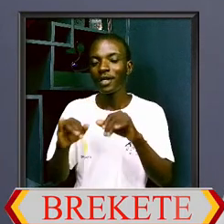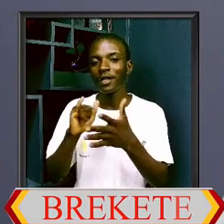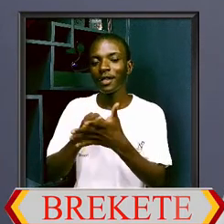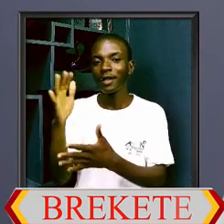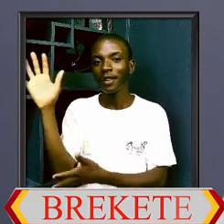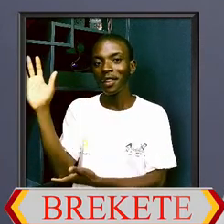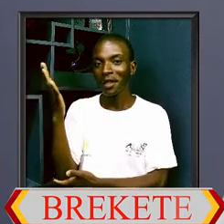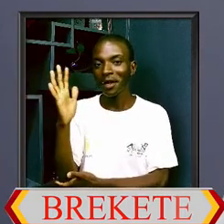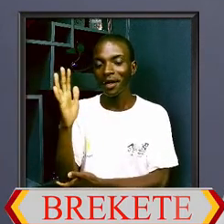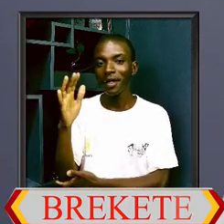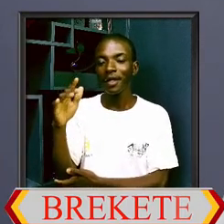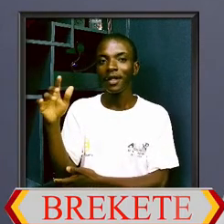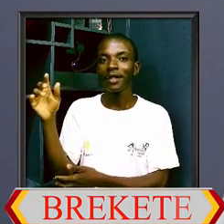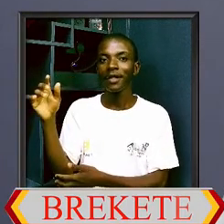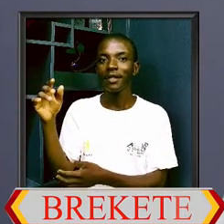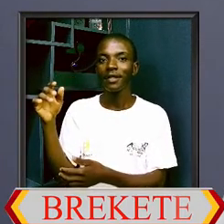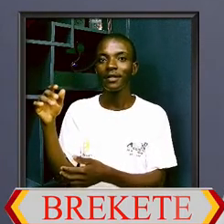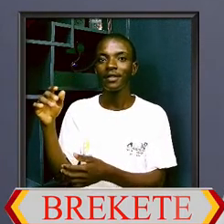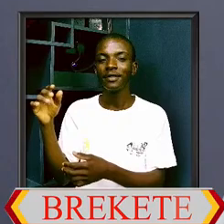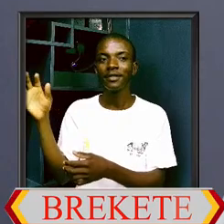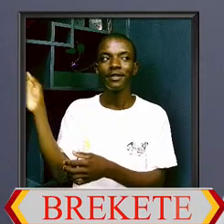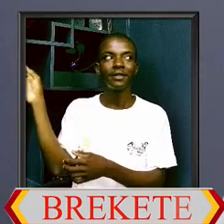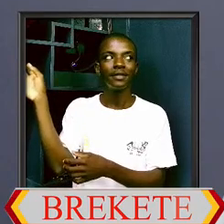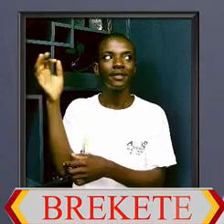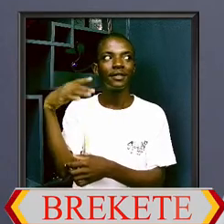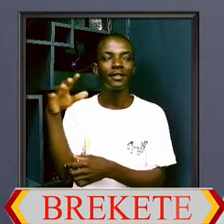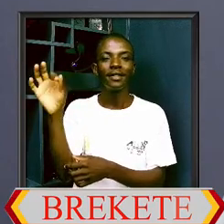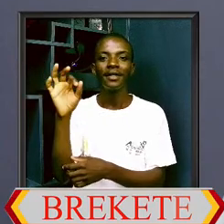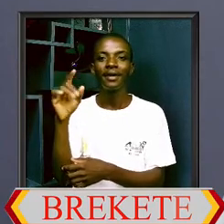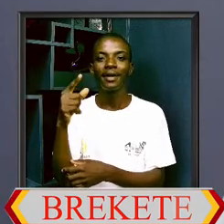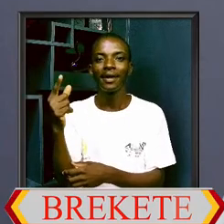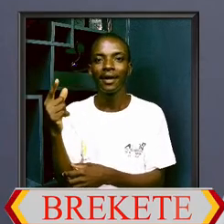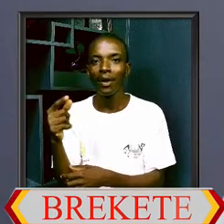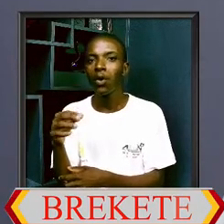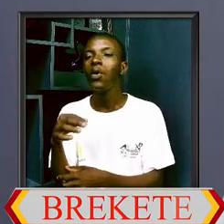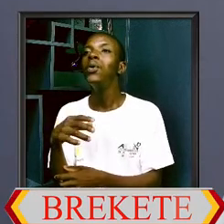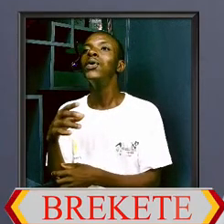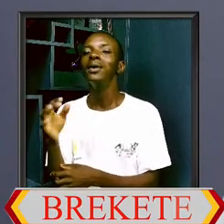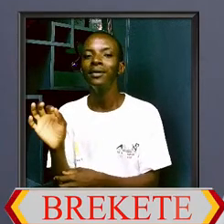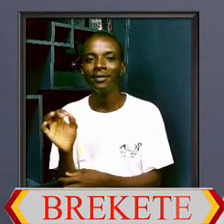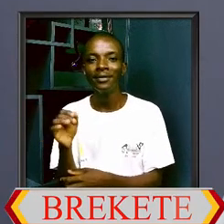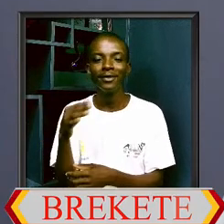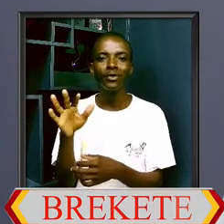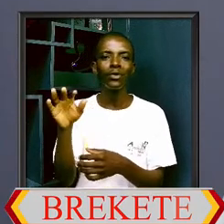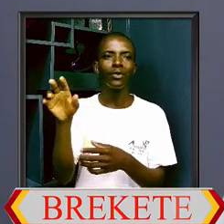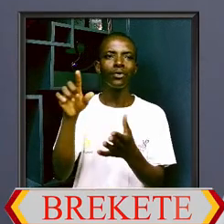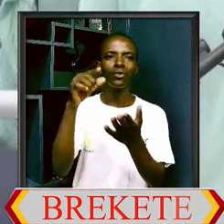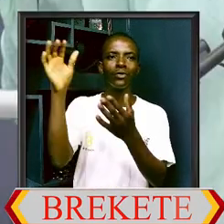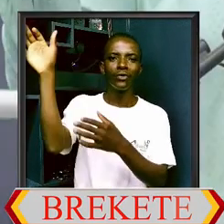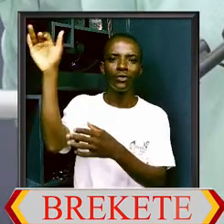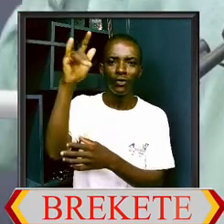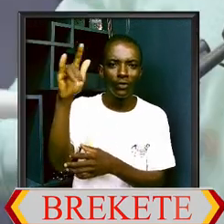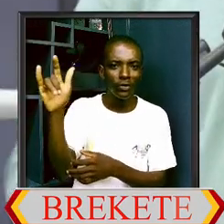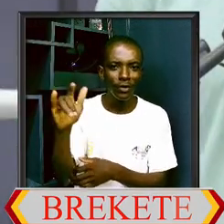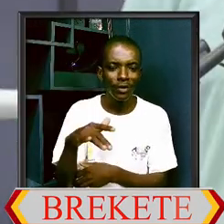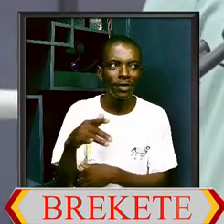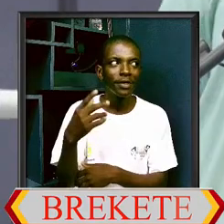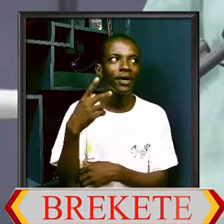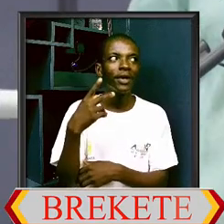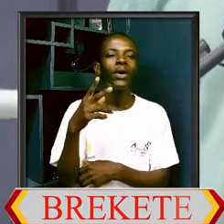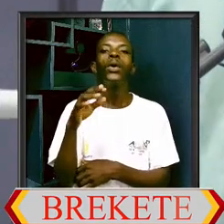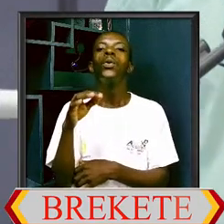the the feather no land as he they come as he they come you go see